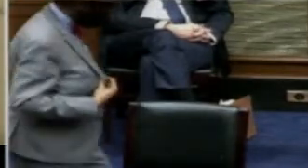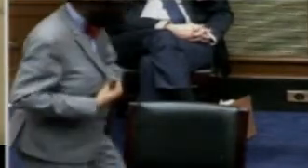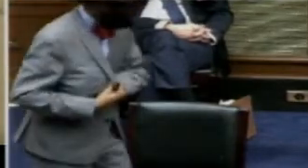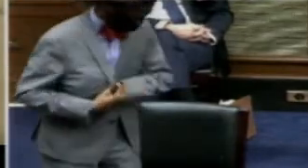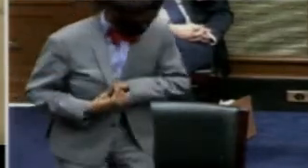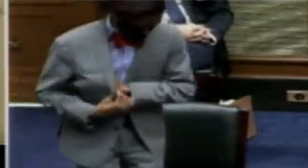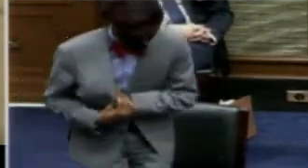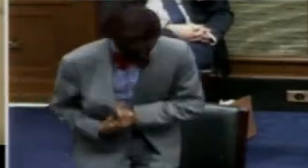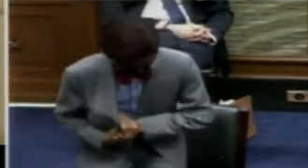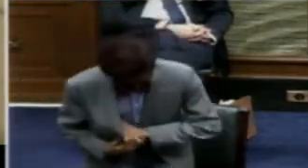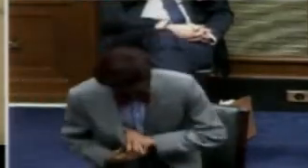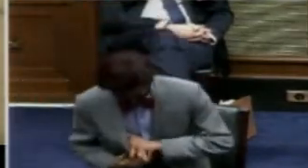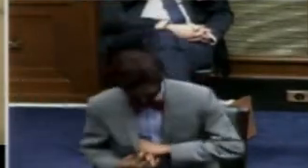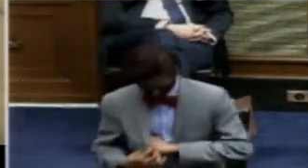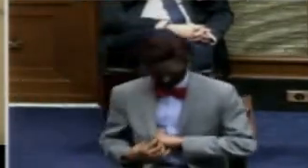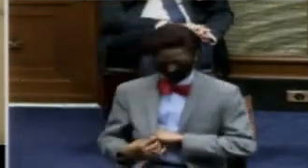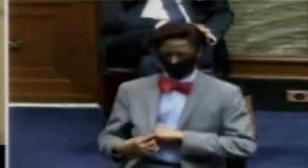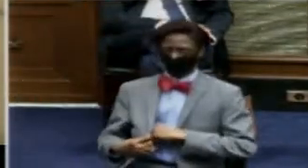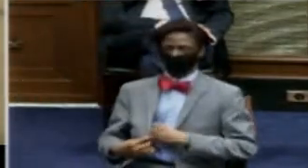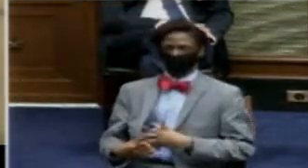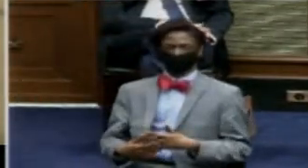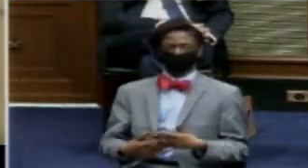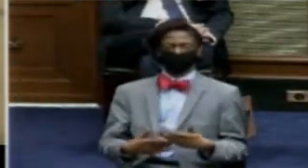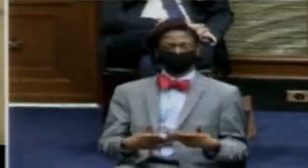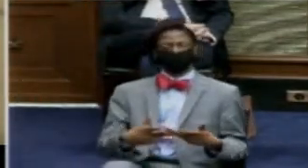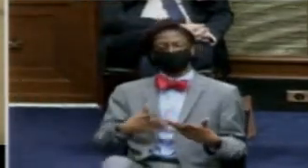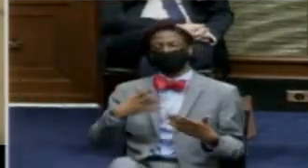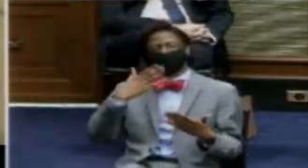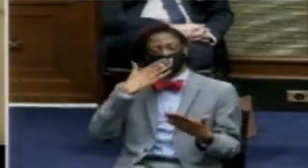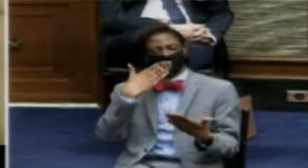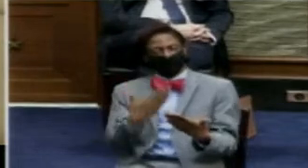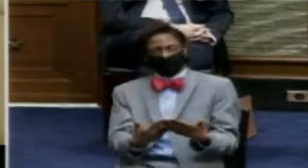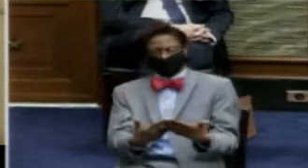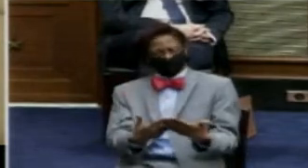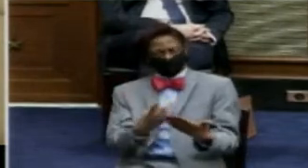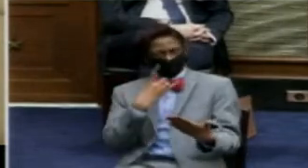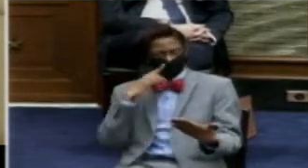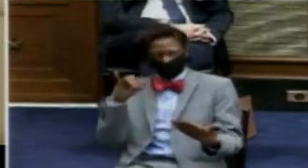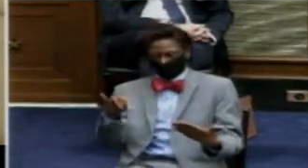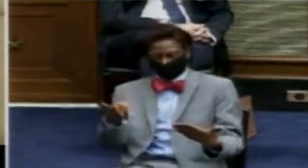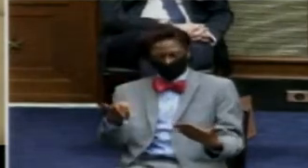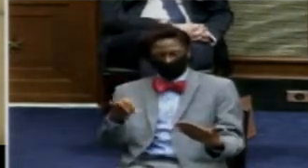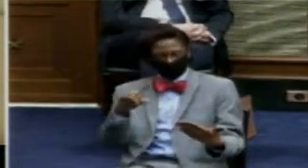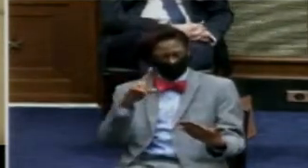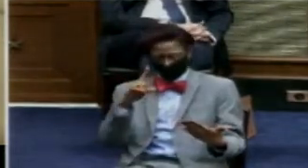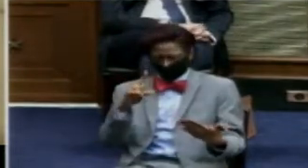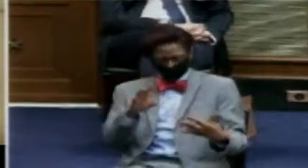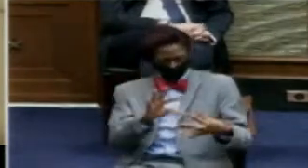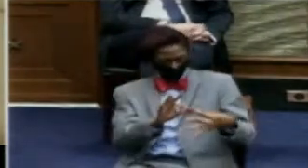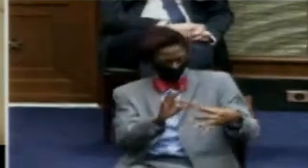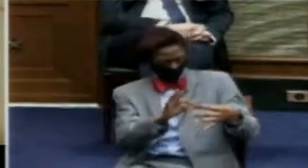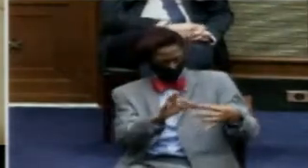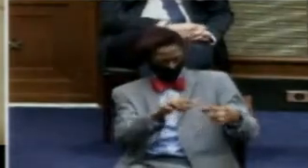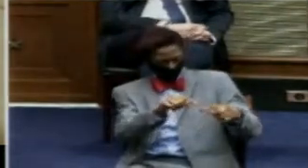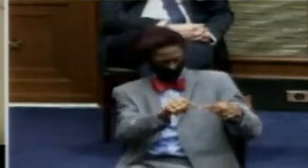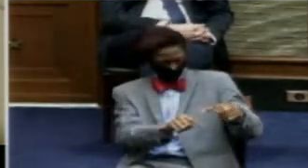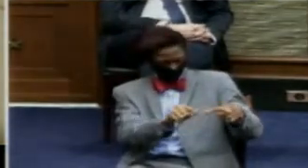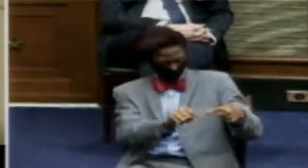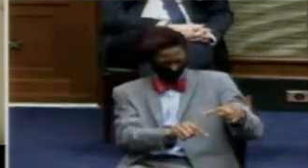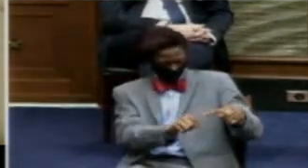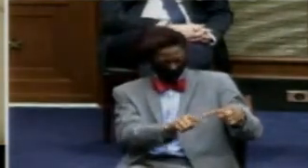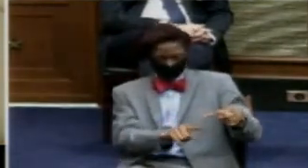clearly that what this is all about is unfinished Democratic business. That's exactly what this is all about.